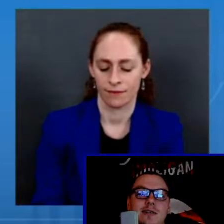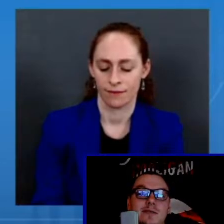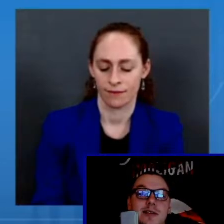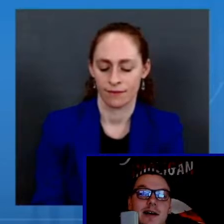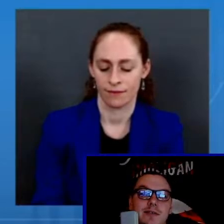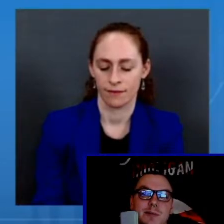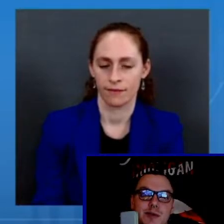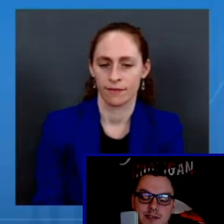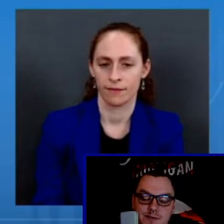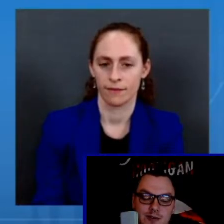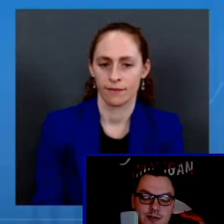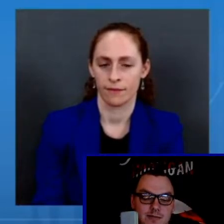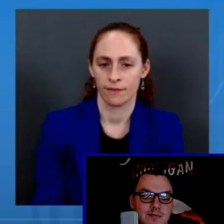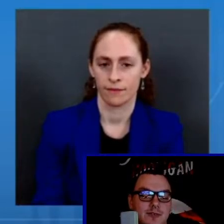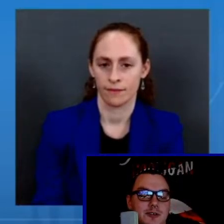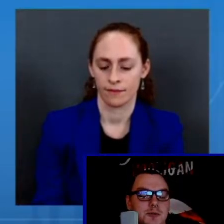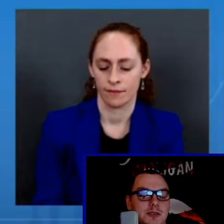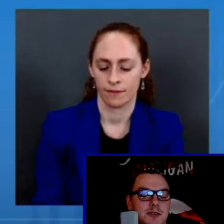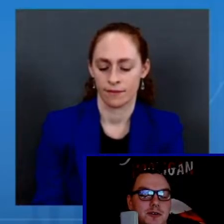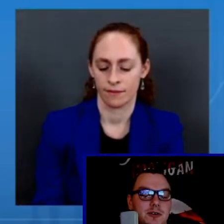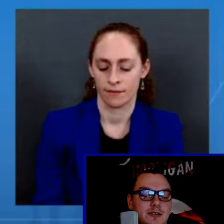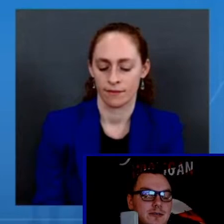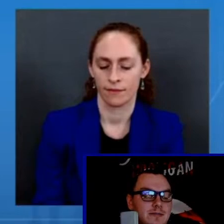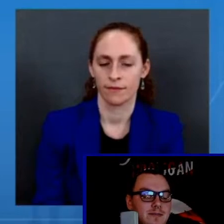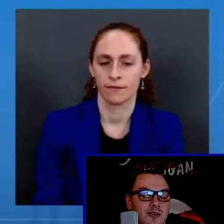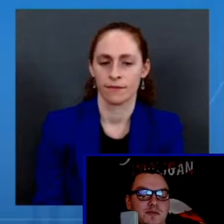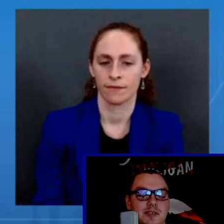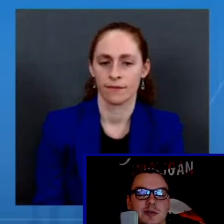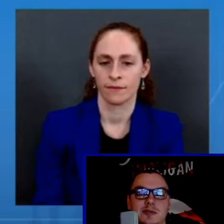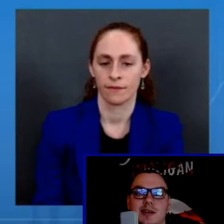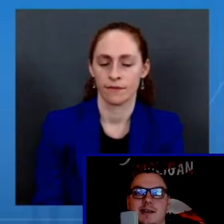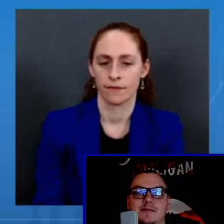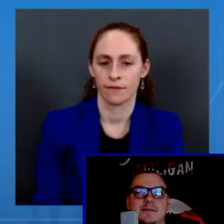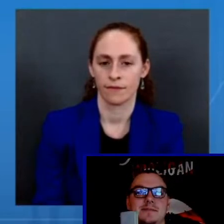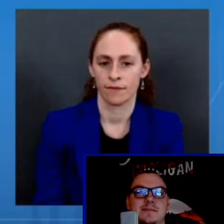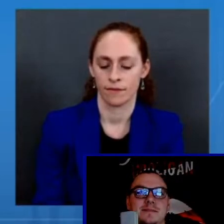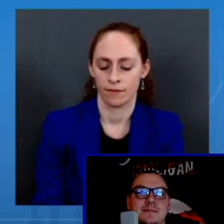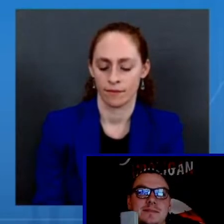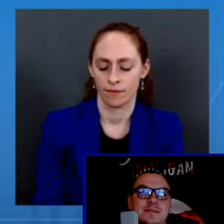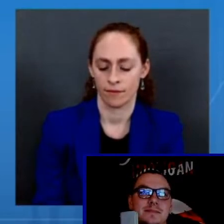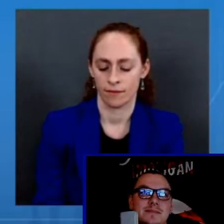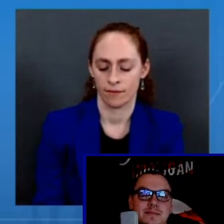Jose, I don't really have any plans for Christmas and New Year's. Hopefully going live.